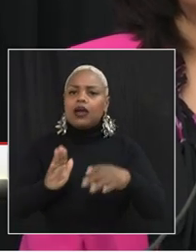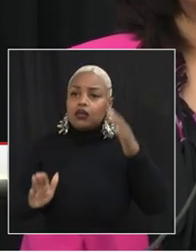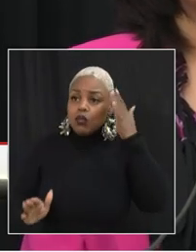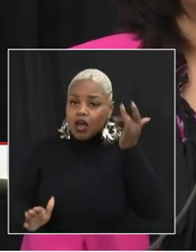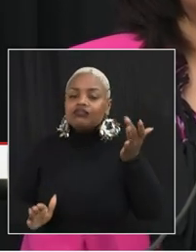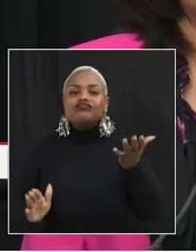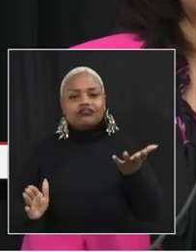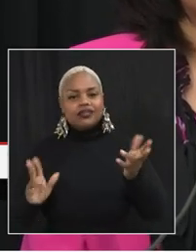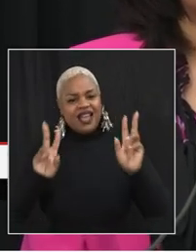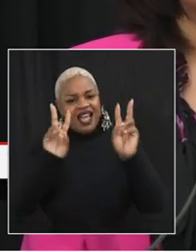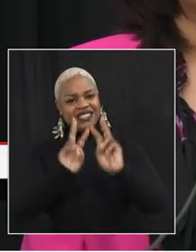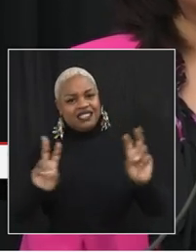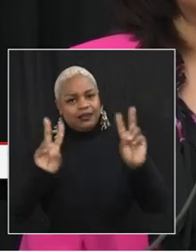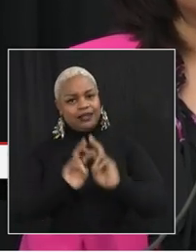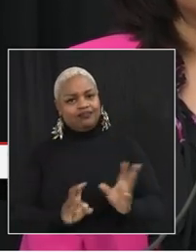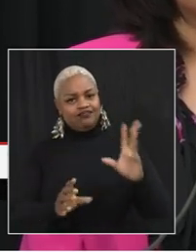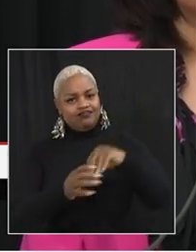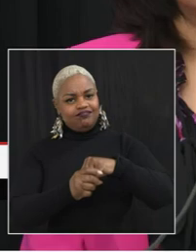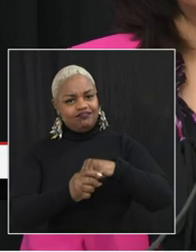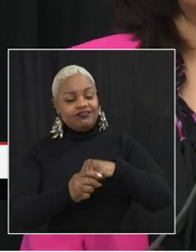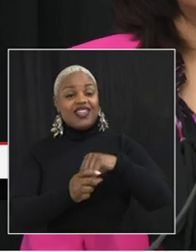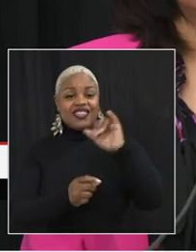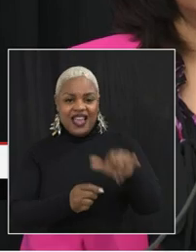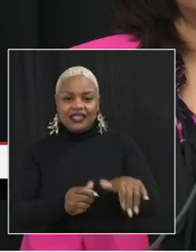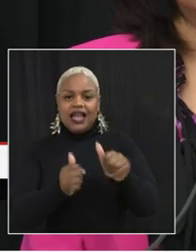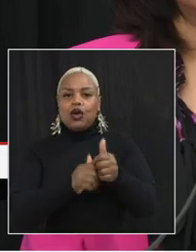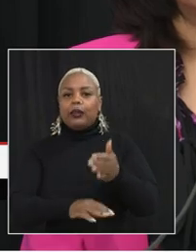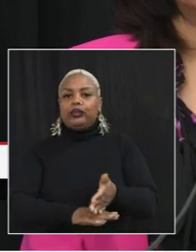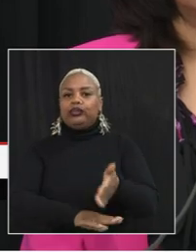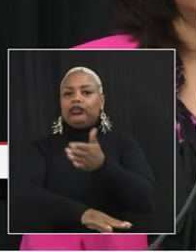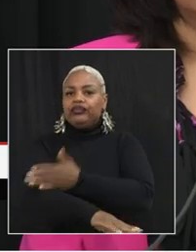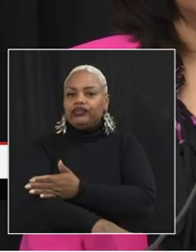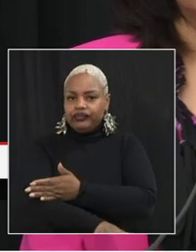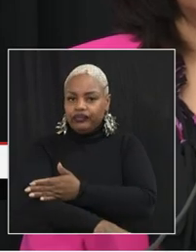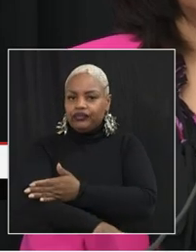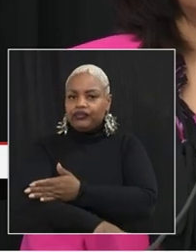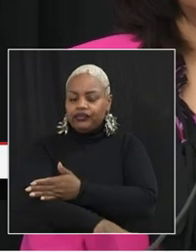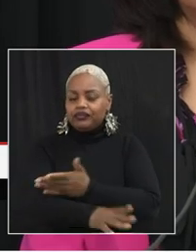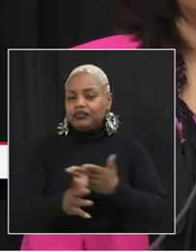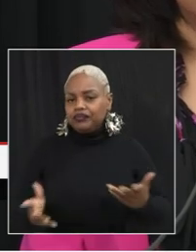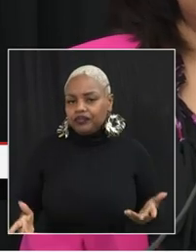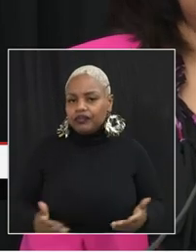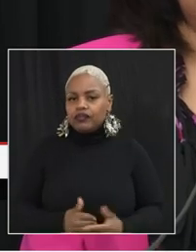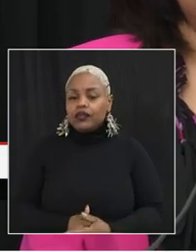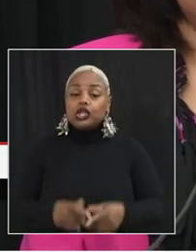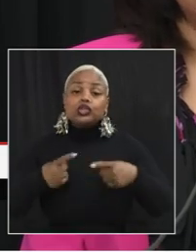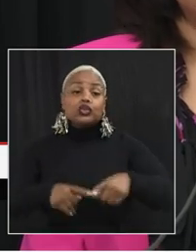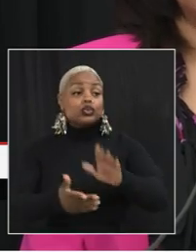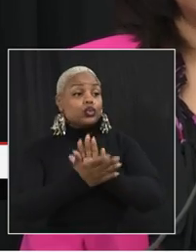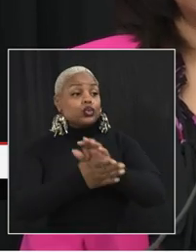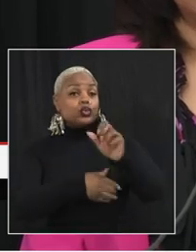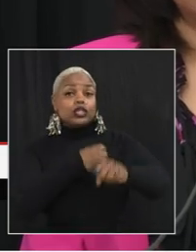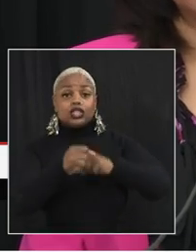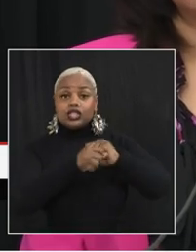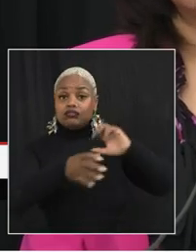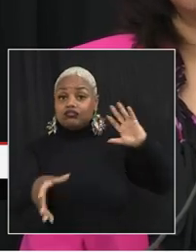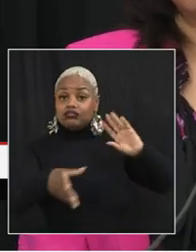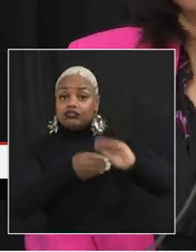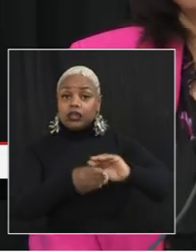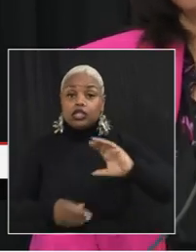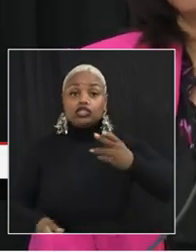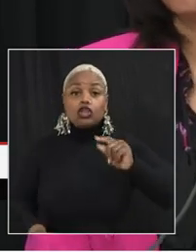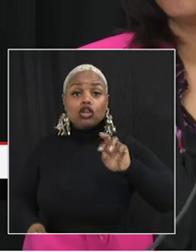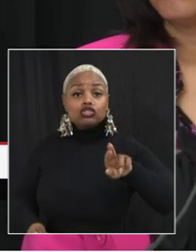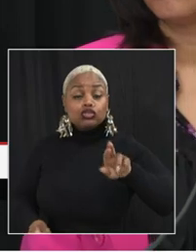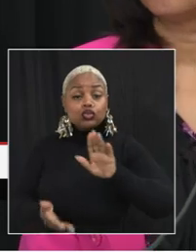assessments and quicker assessments. During the middle of the school year, in response to that, the chancellor came to the mayor and wanted to set aside